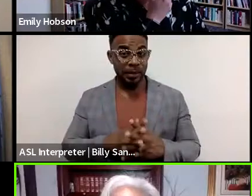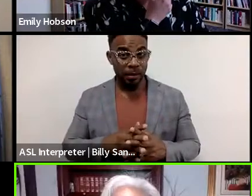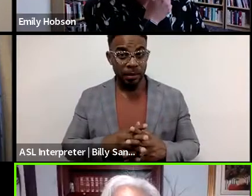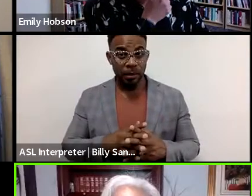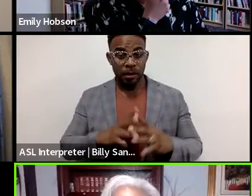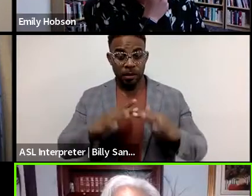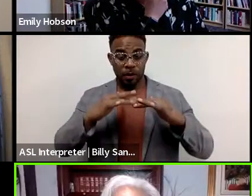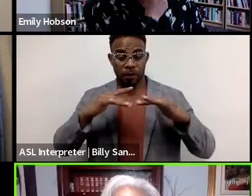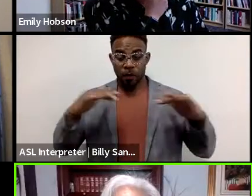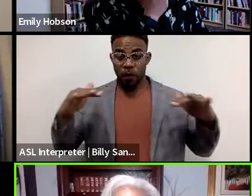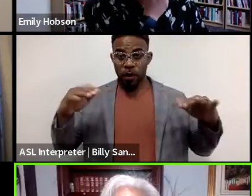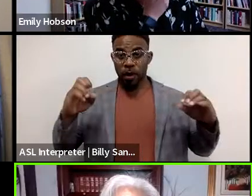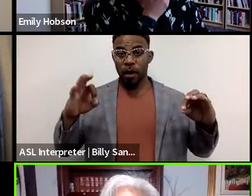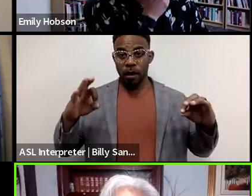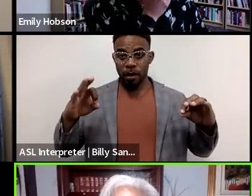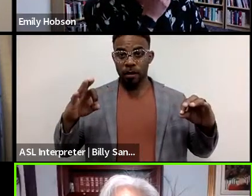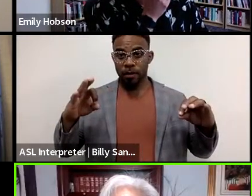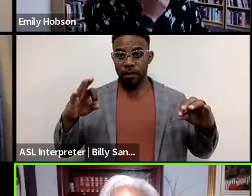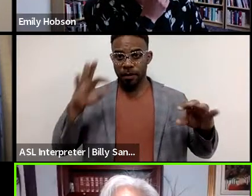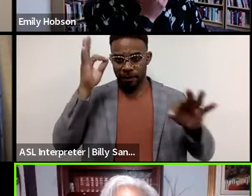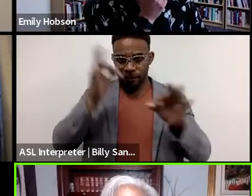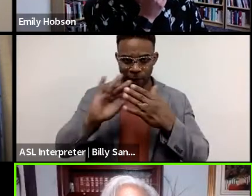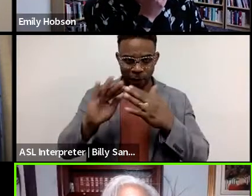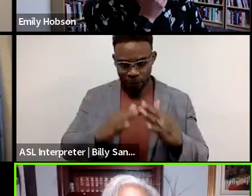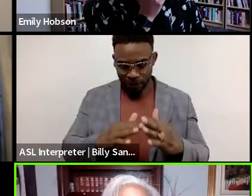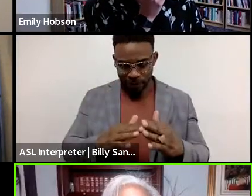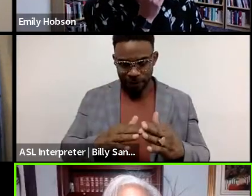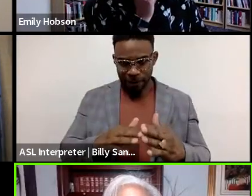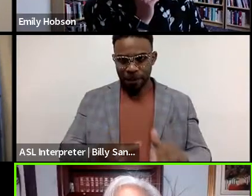the diversity of the faith community.